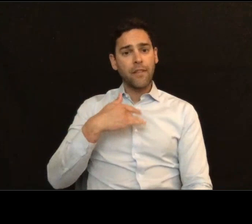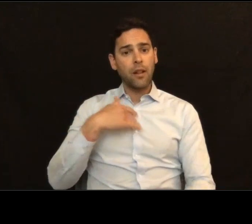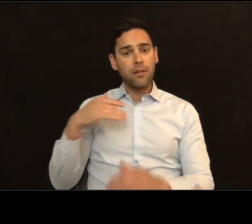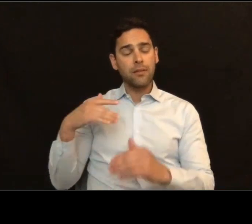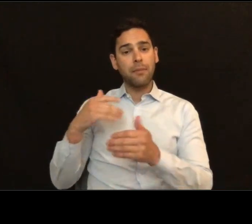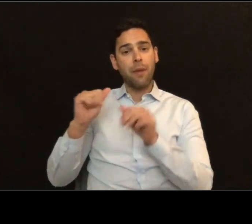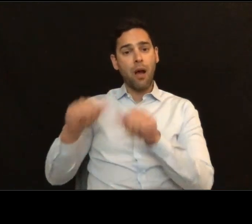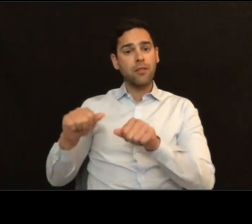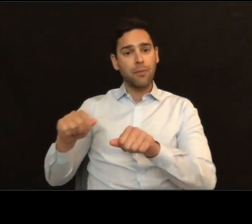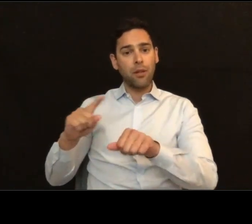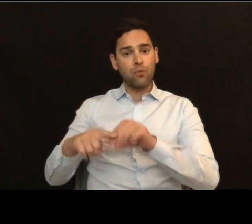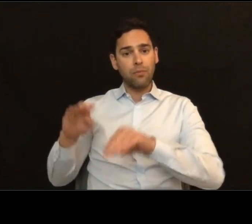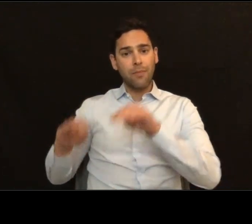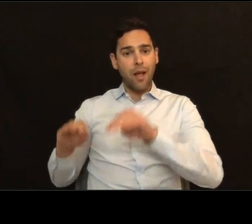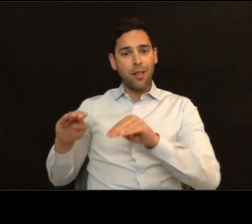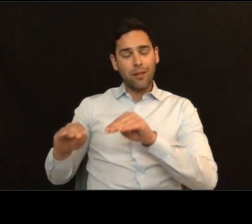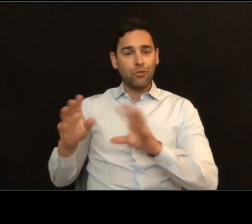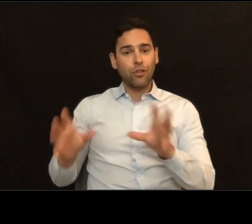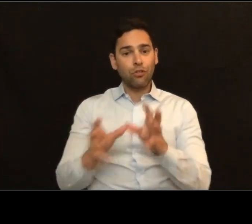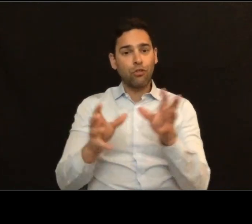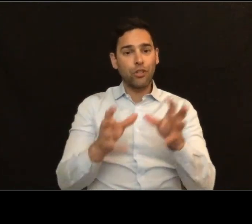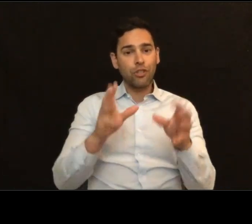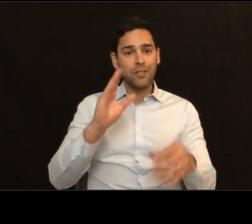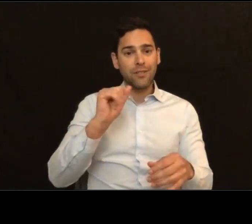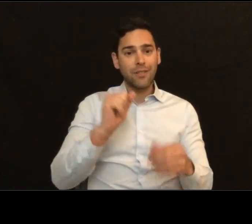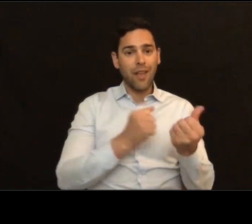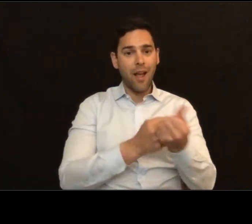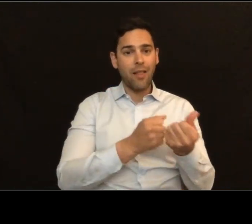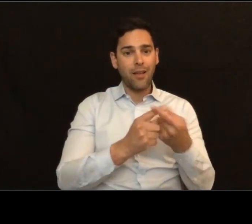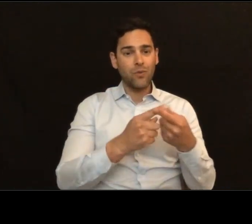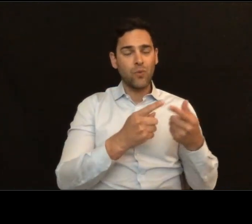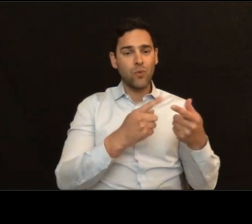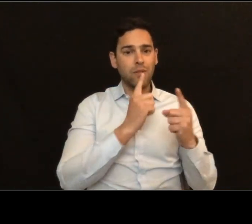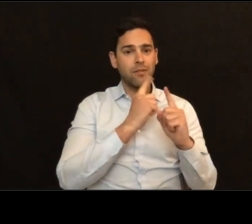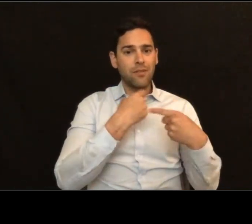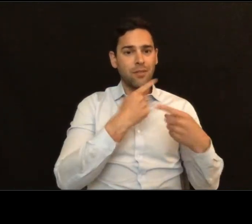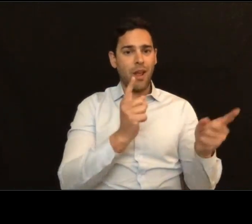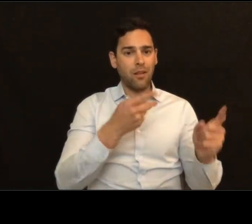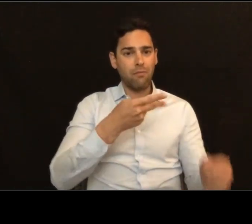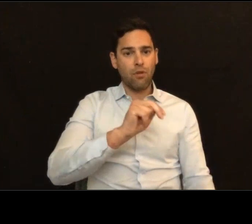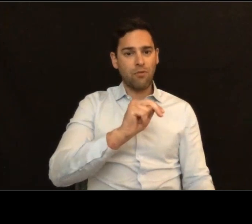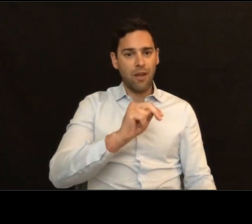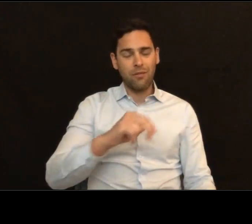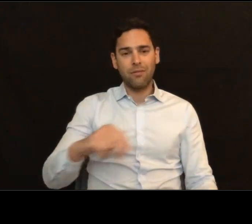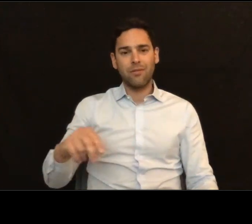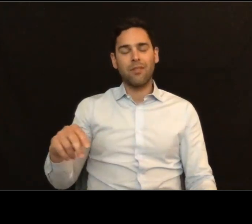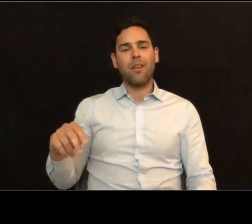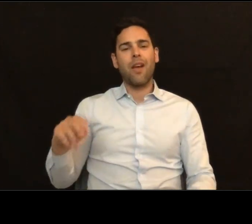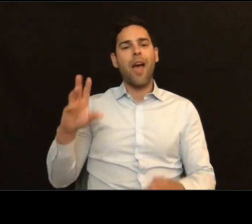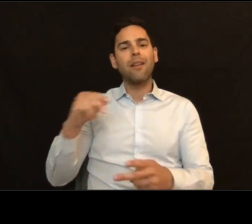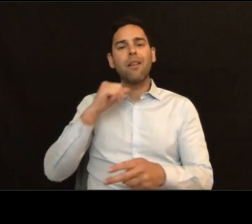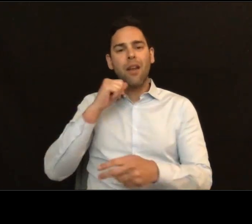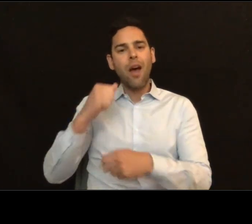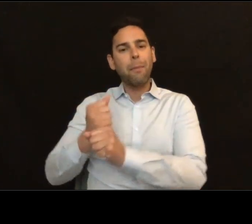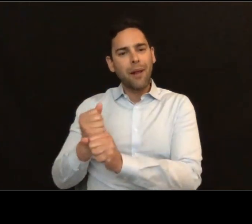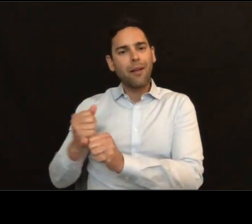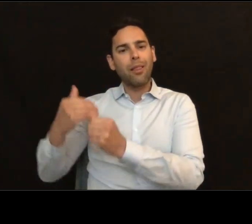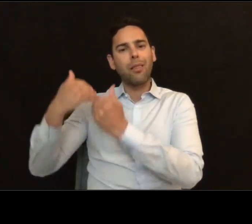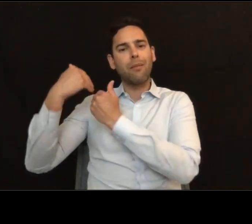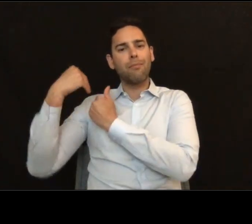to state their pronouns and normalizing stating pronouns in general, and not making the burden harder for closeted trans people and